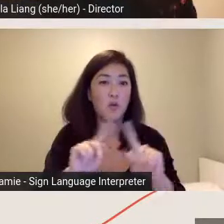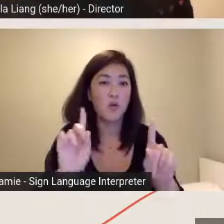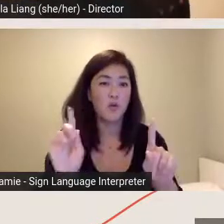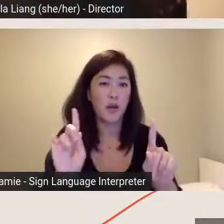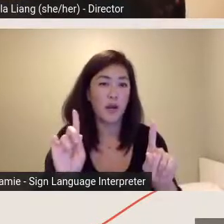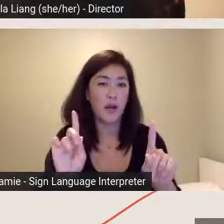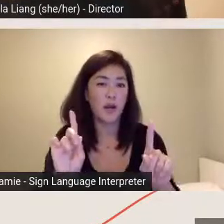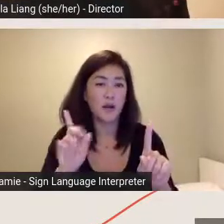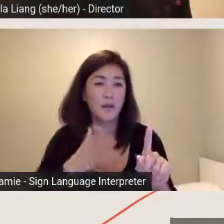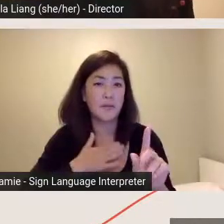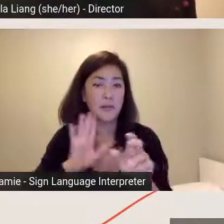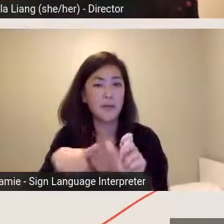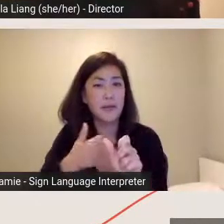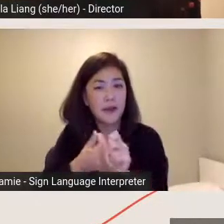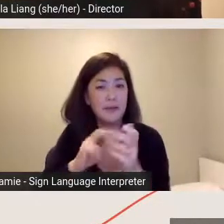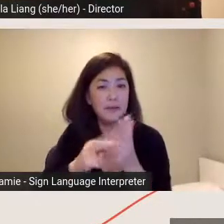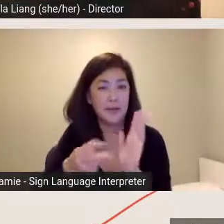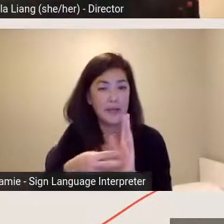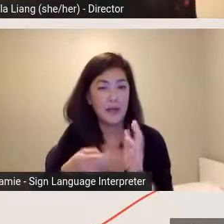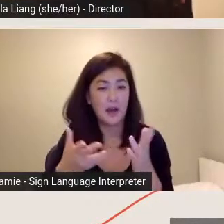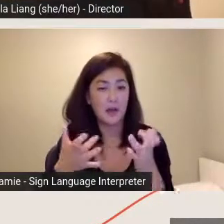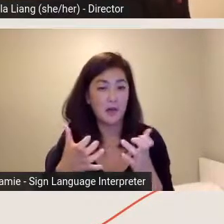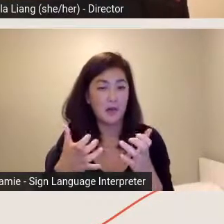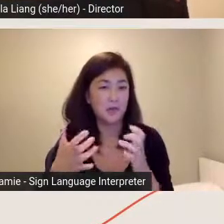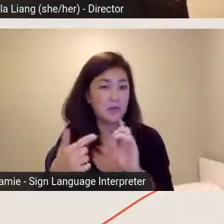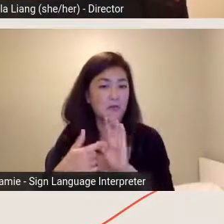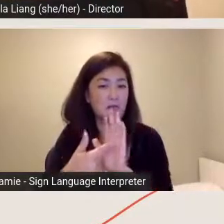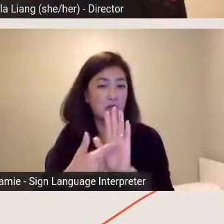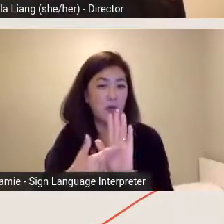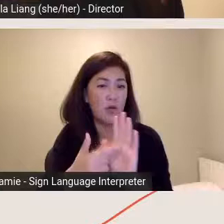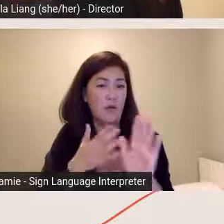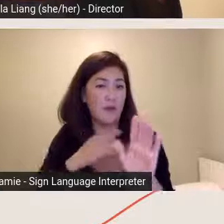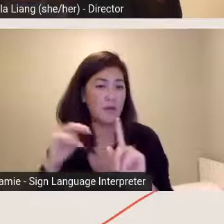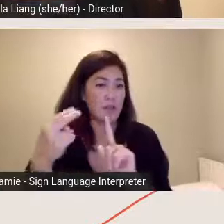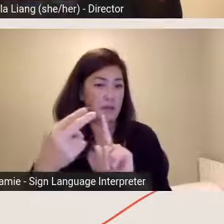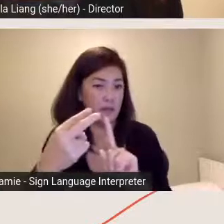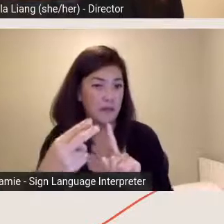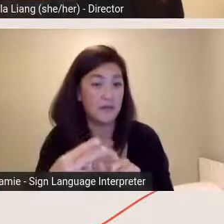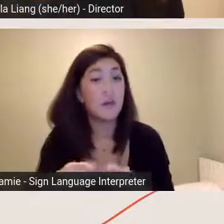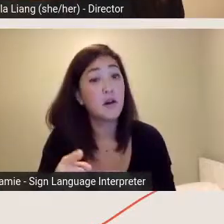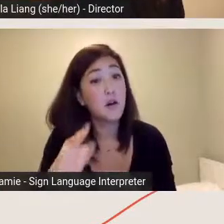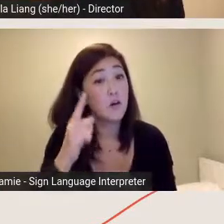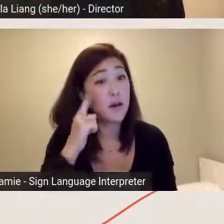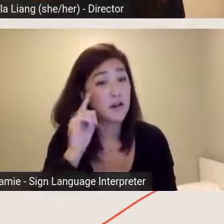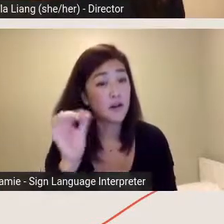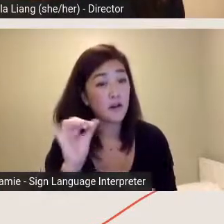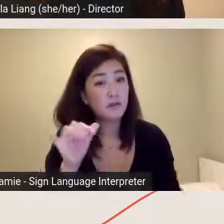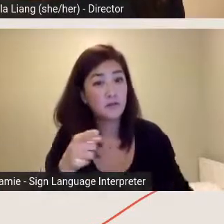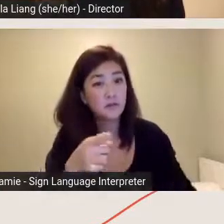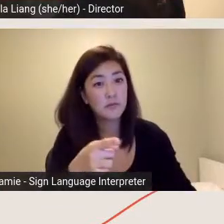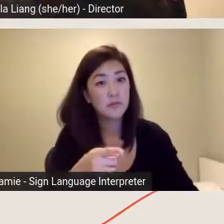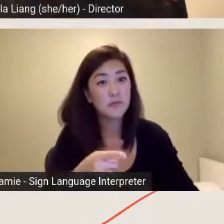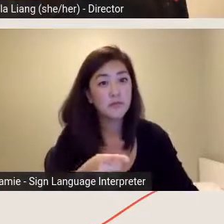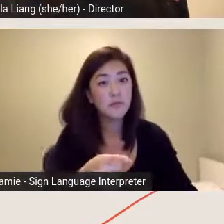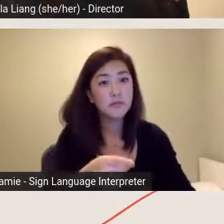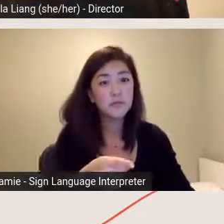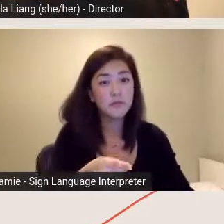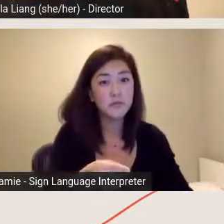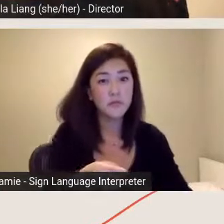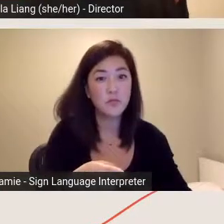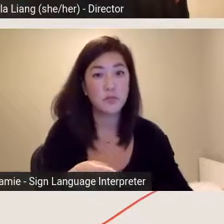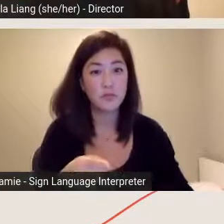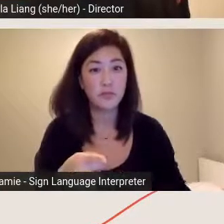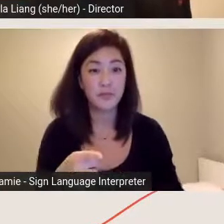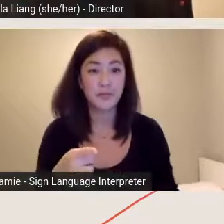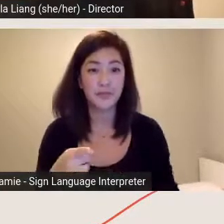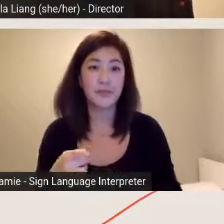that makes sense. No, it totally does. And I appreciate that. I think that what you've also shown in the film is like in a